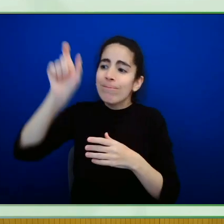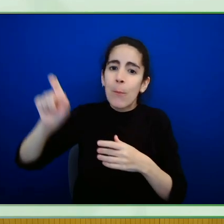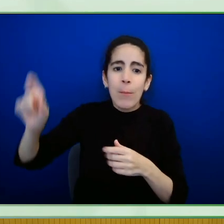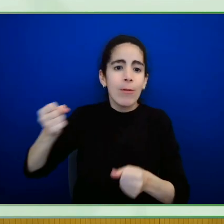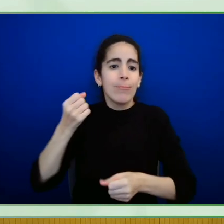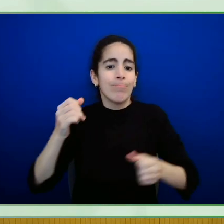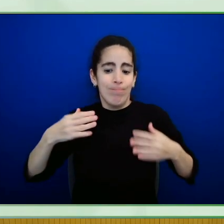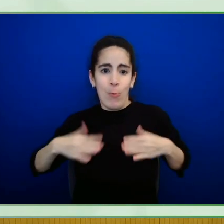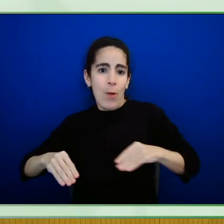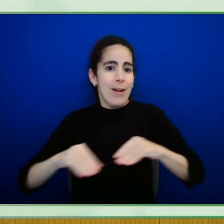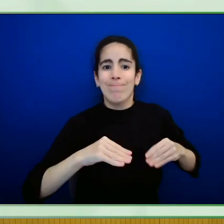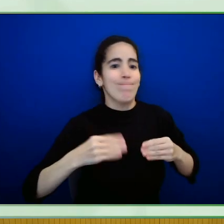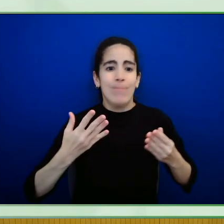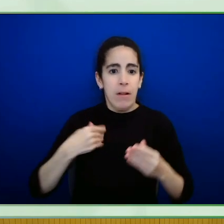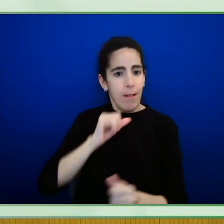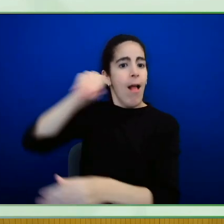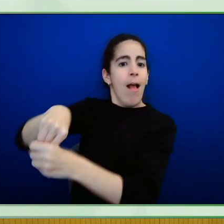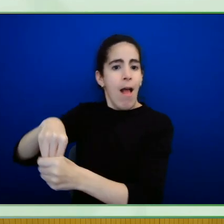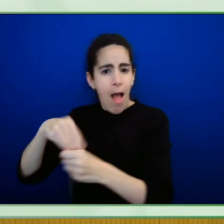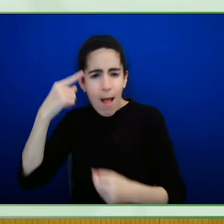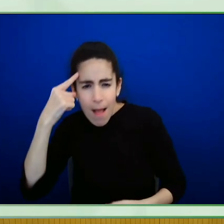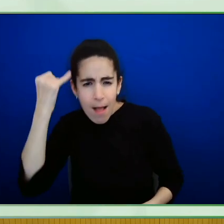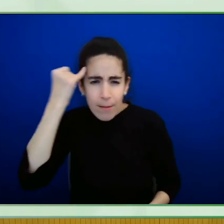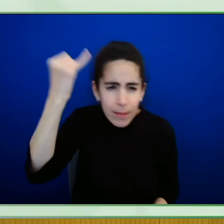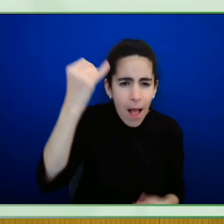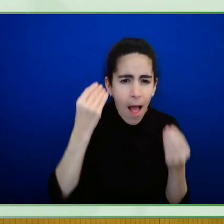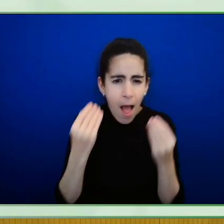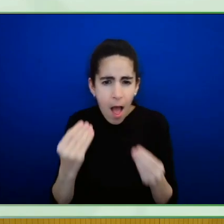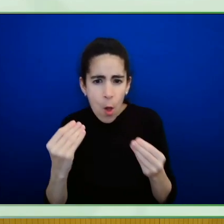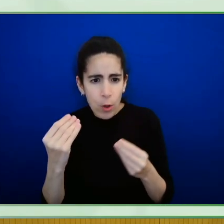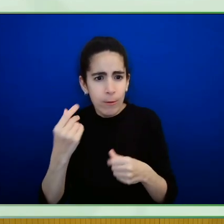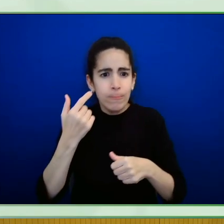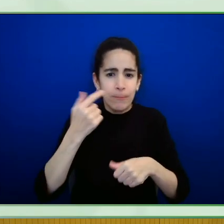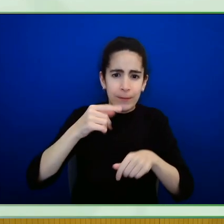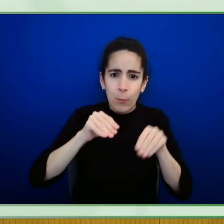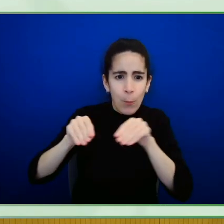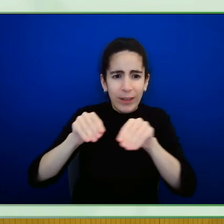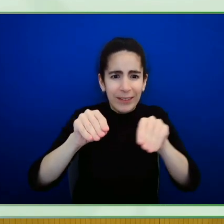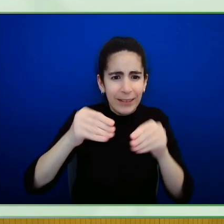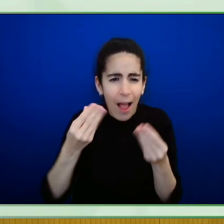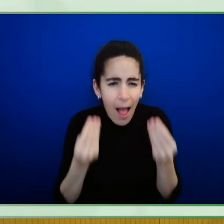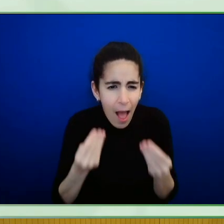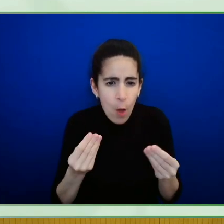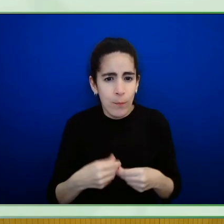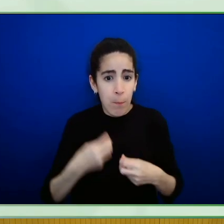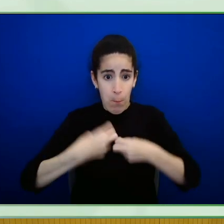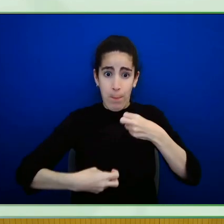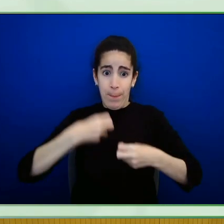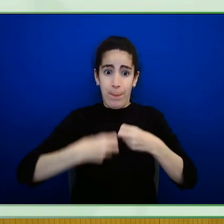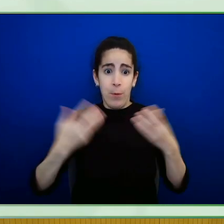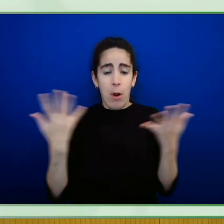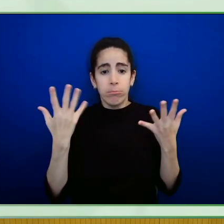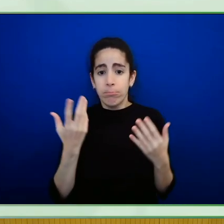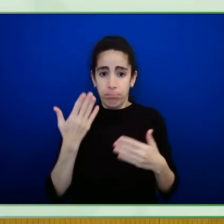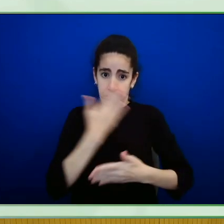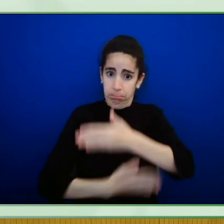The problem is not a handicap or a spinal cord injury or an amputee. The real